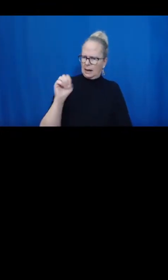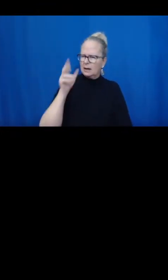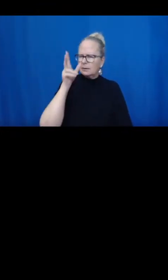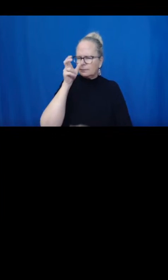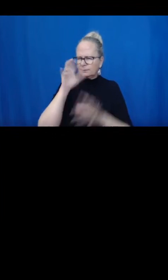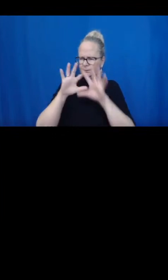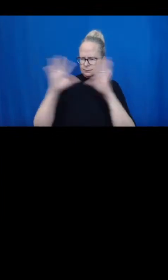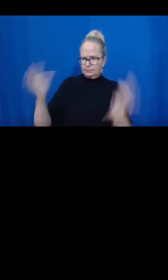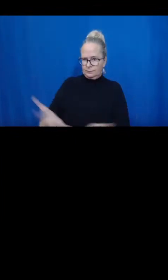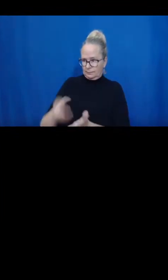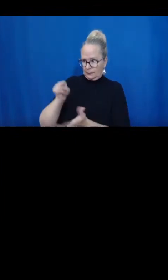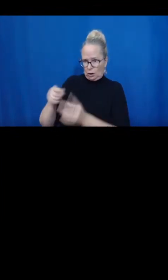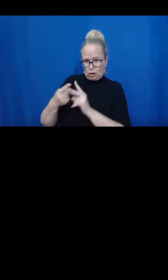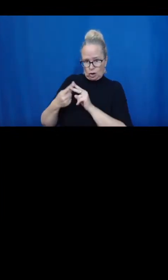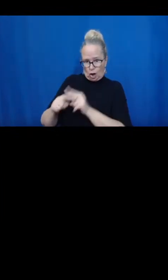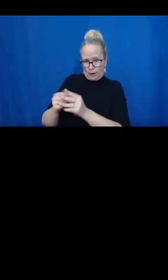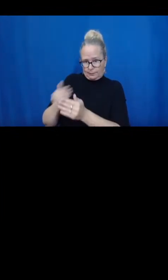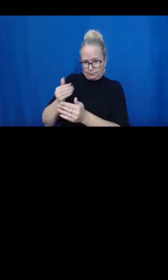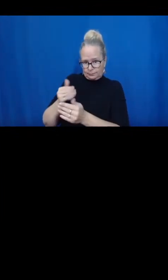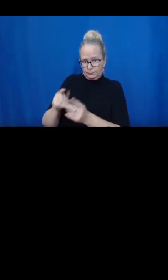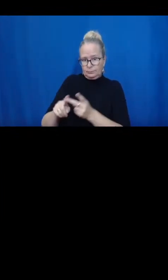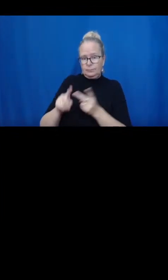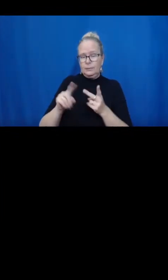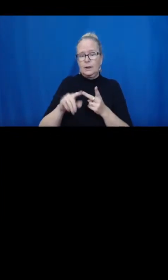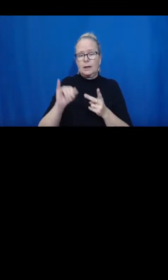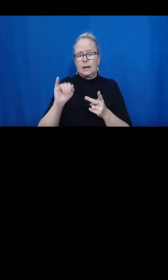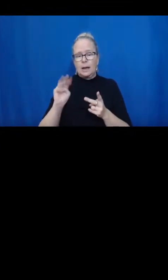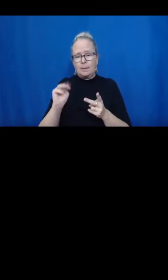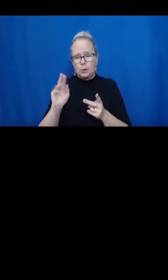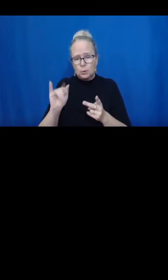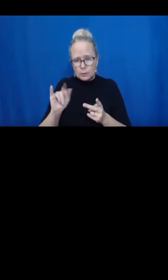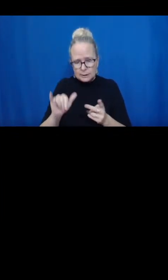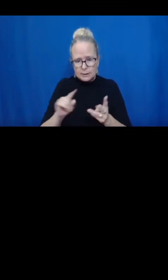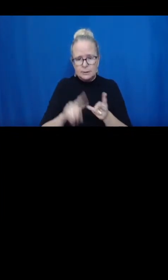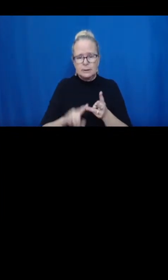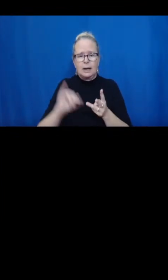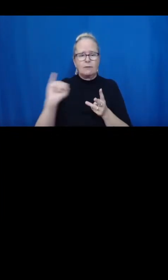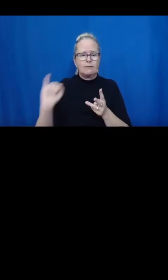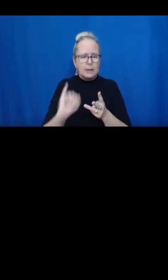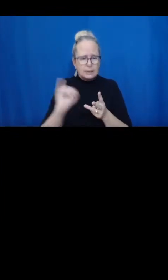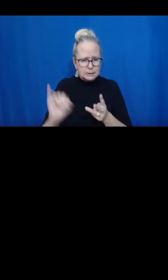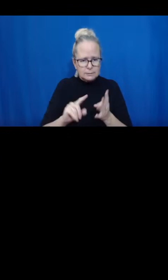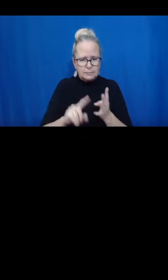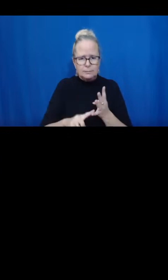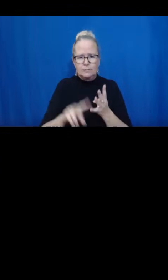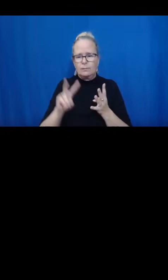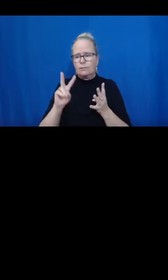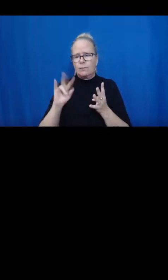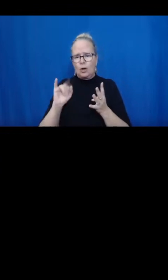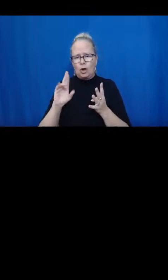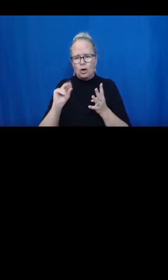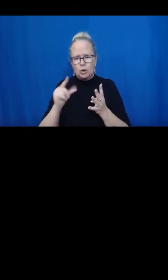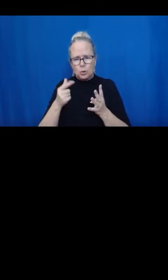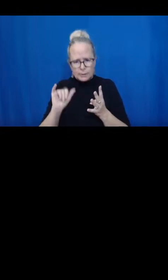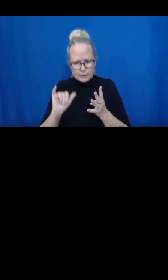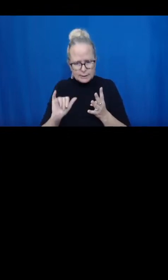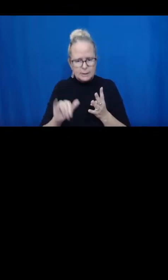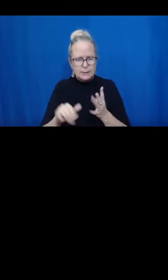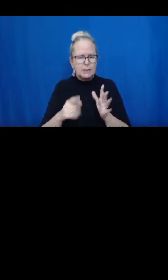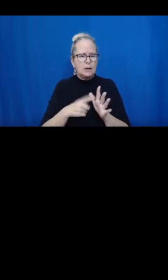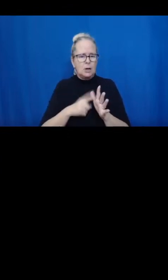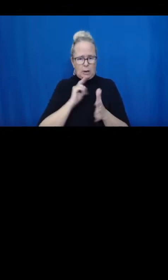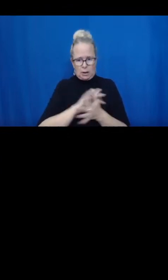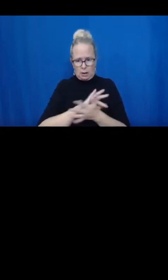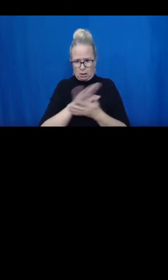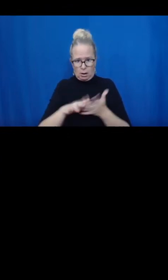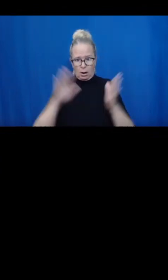because of those collaborations, which I applaud my scientific colleagues around the world on, have resulted in a